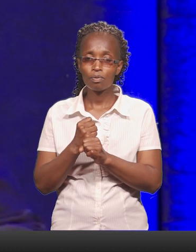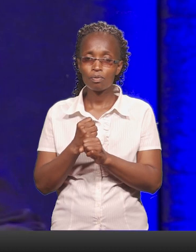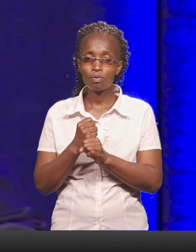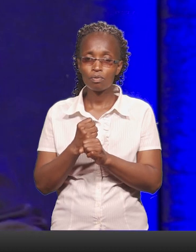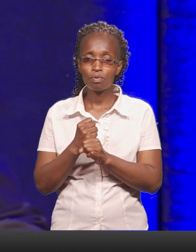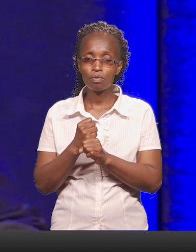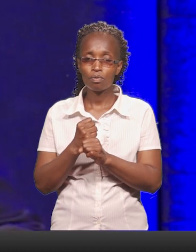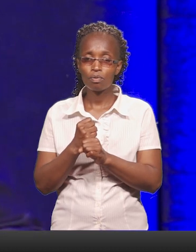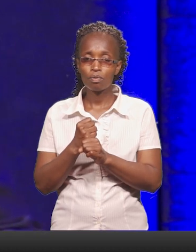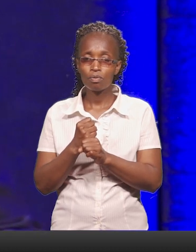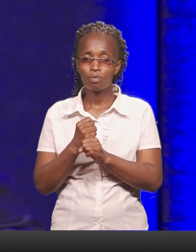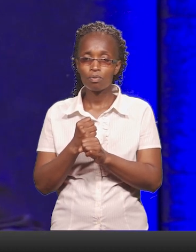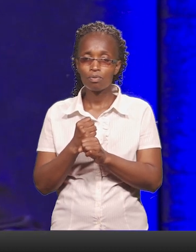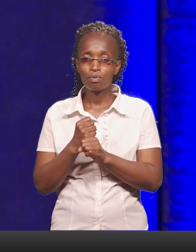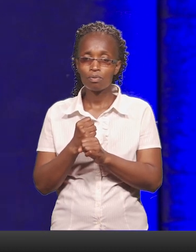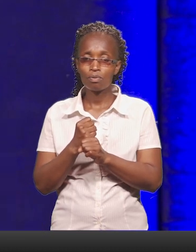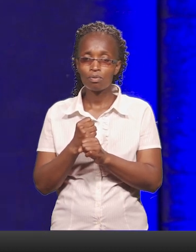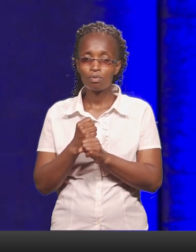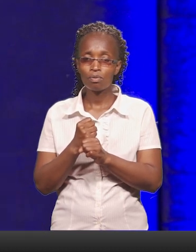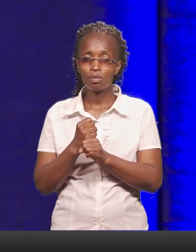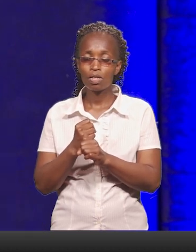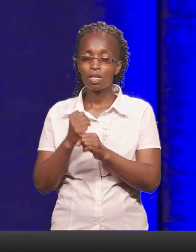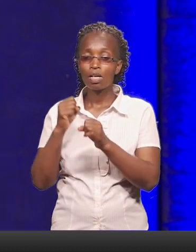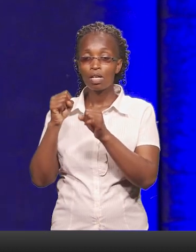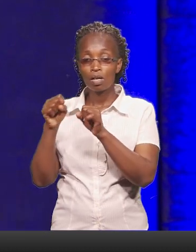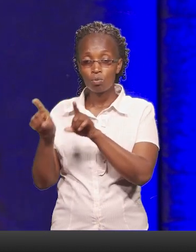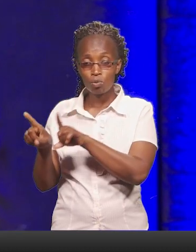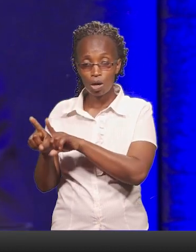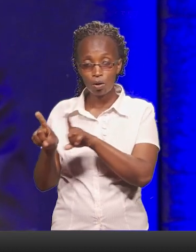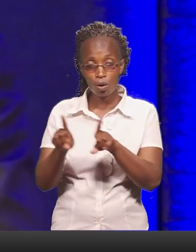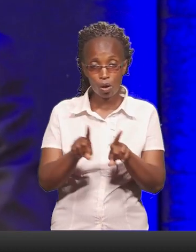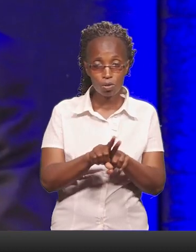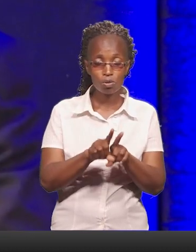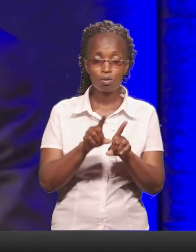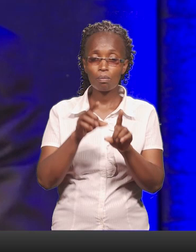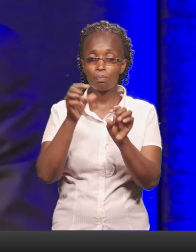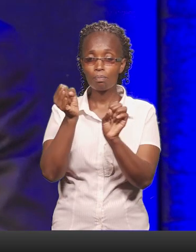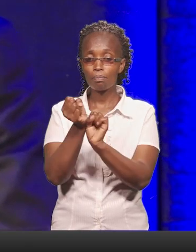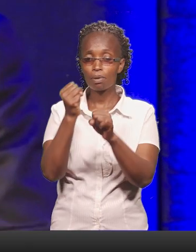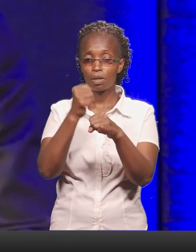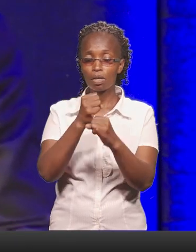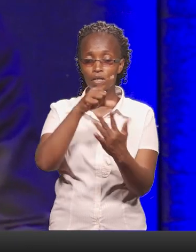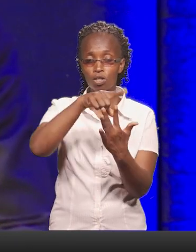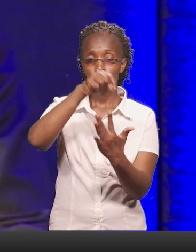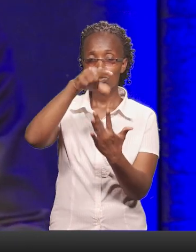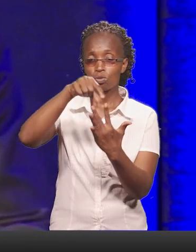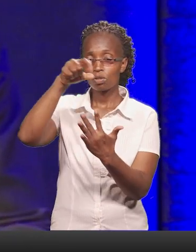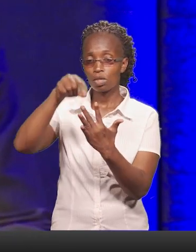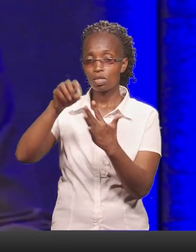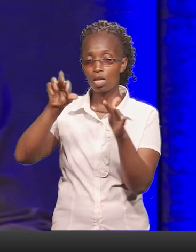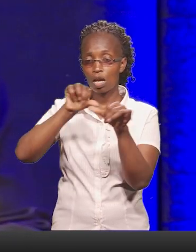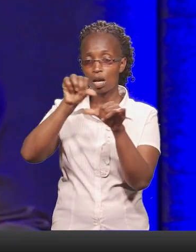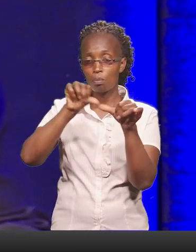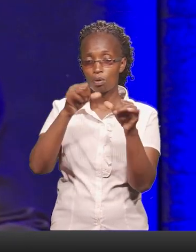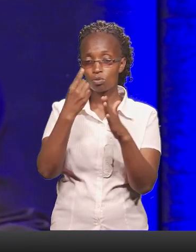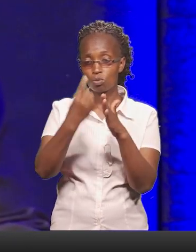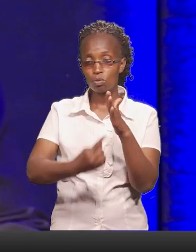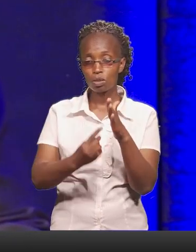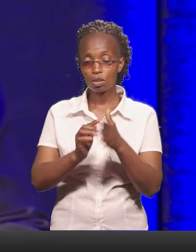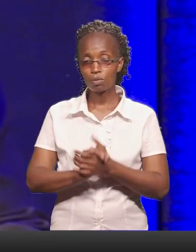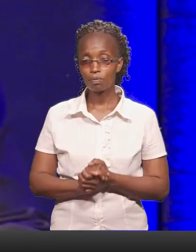blackmailed or intimidated. We are also going to be making choices